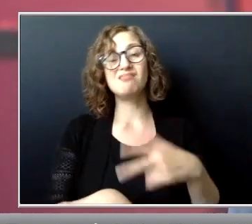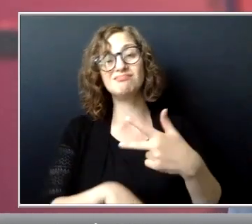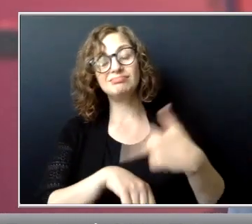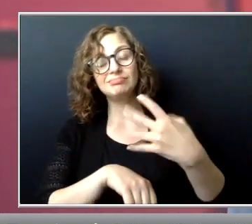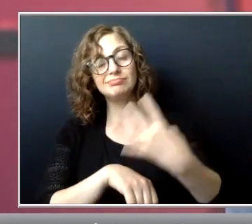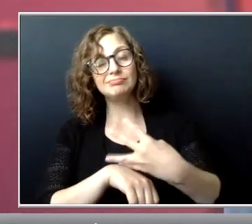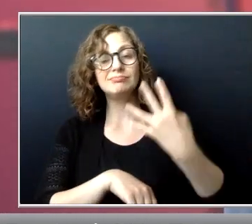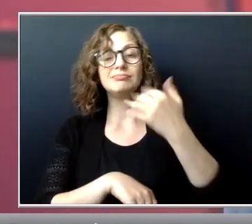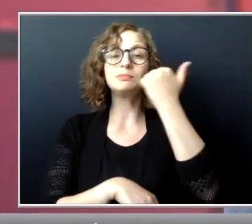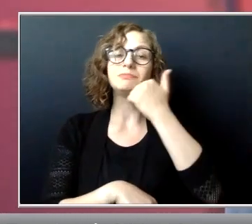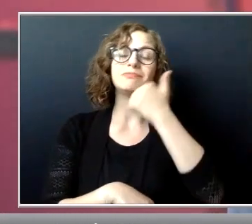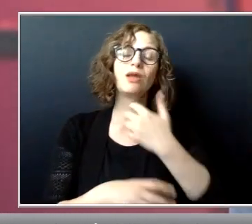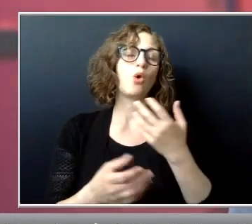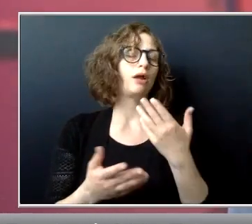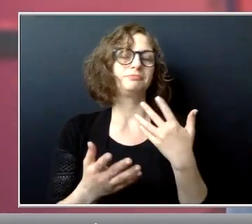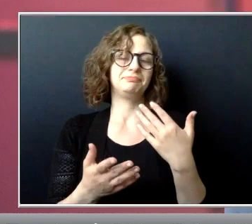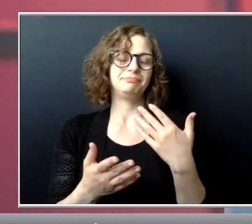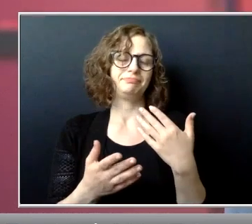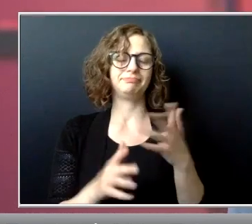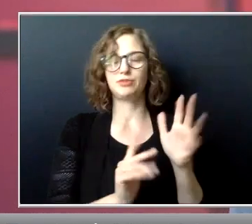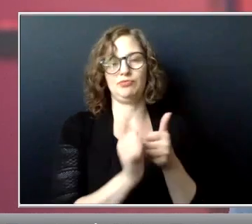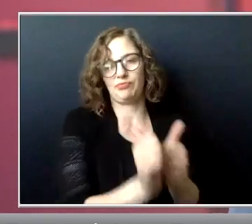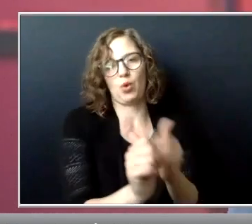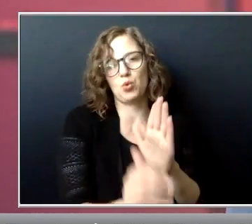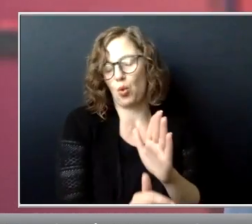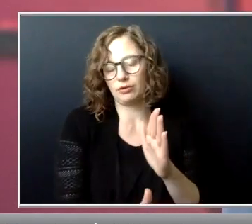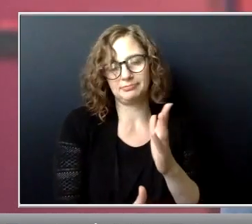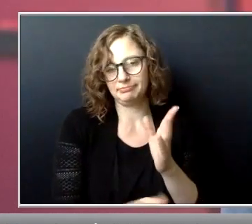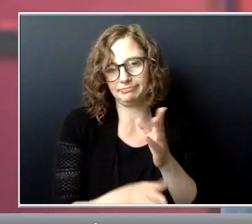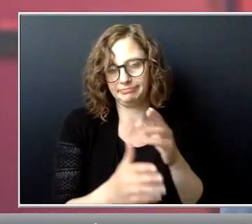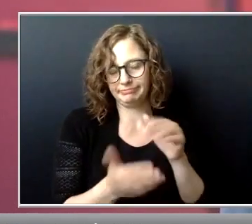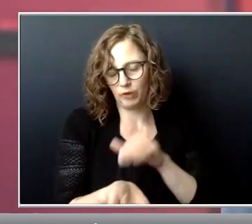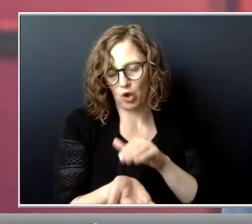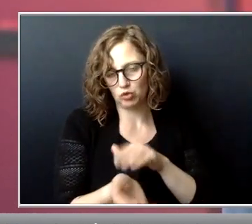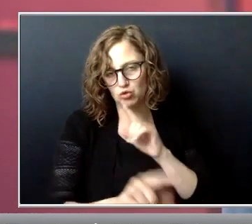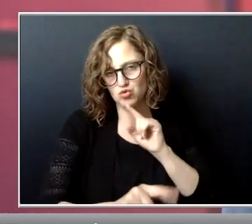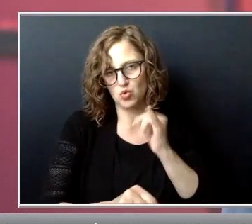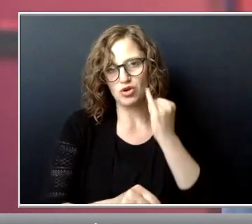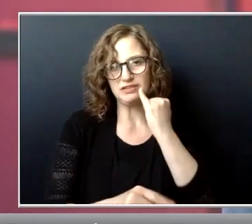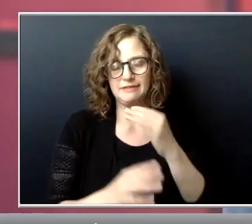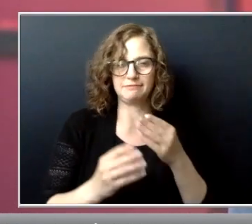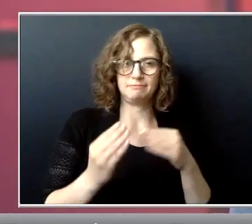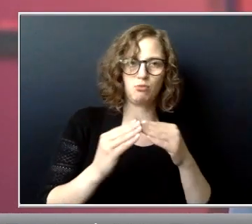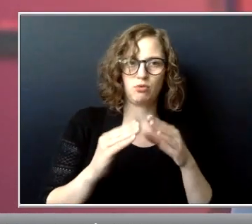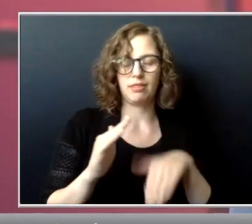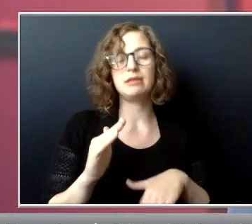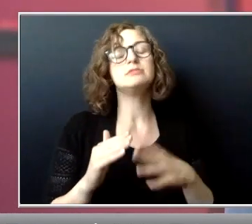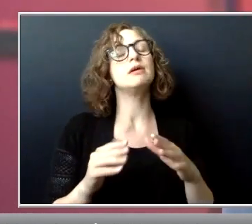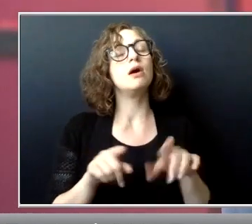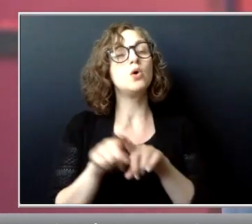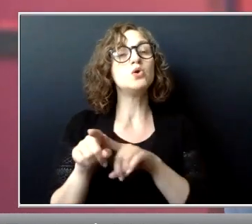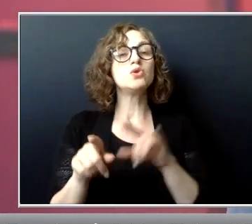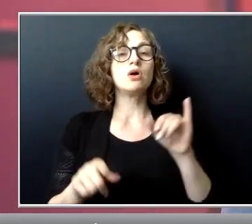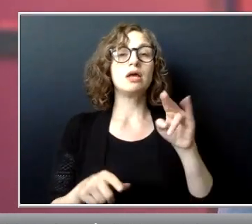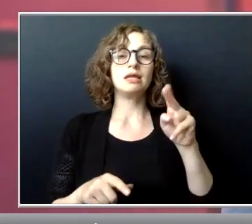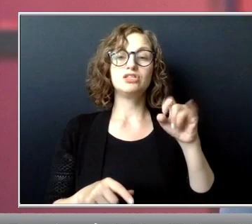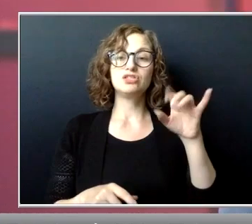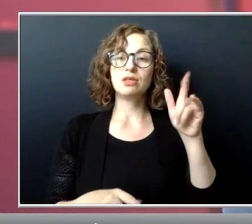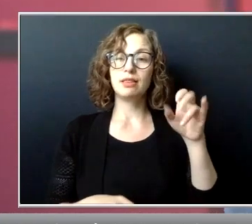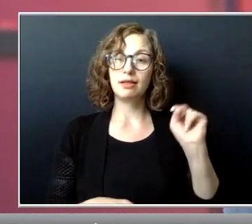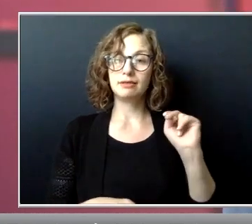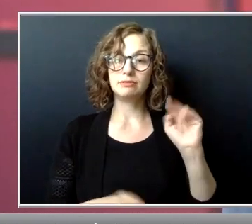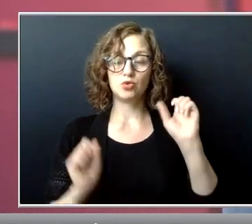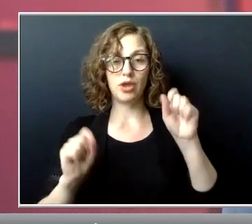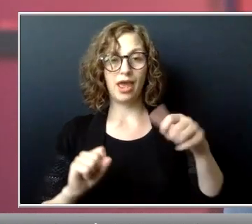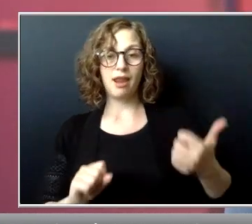is recommending. And then insulin-wise, you can take insulin injections through a needle and a pen. So that's just at